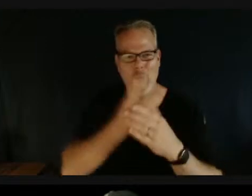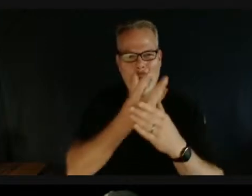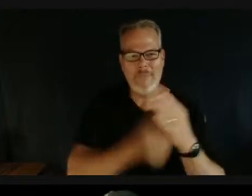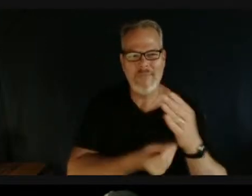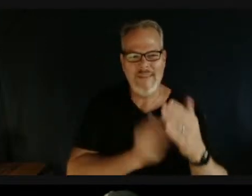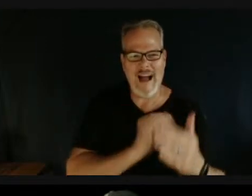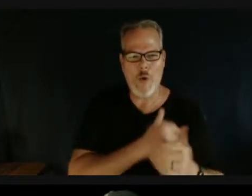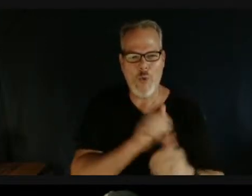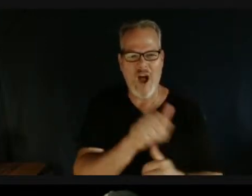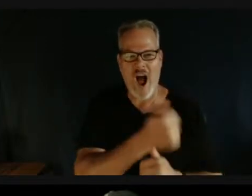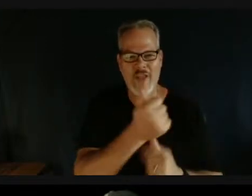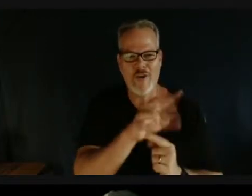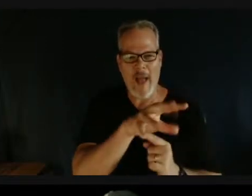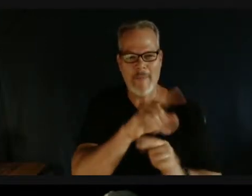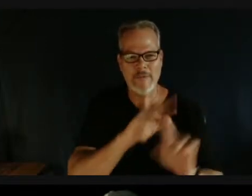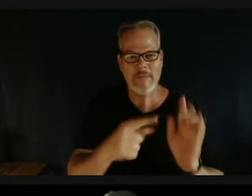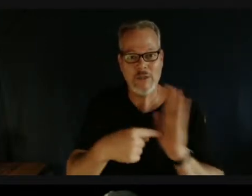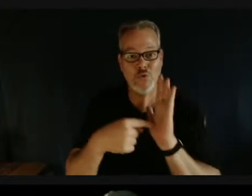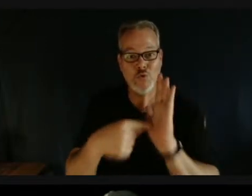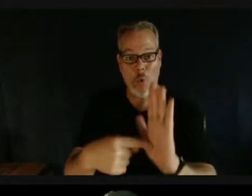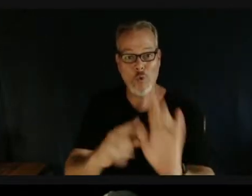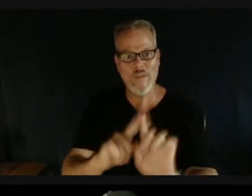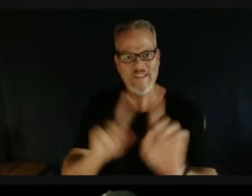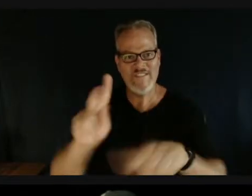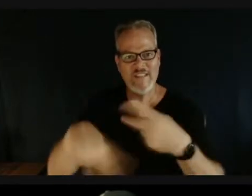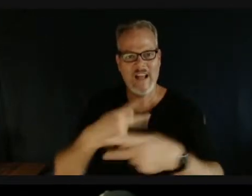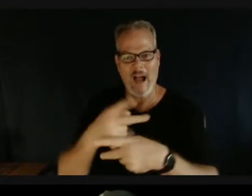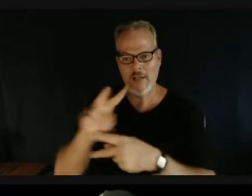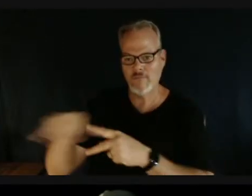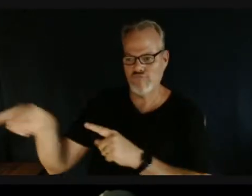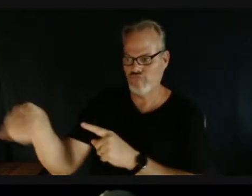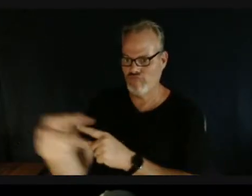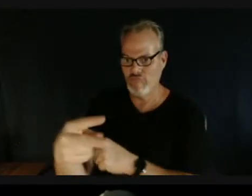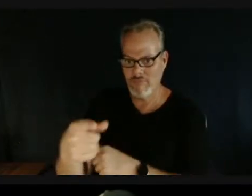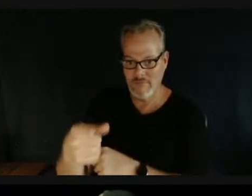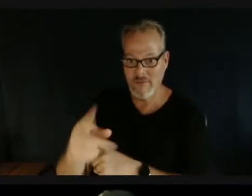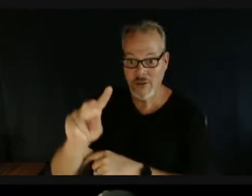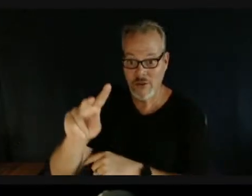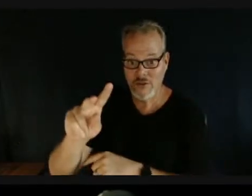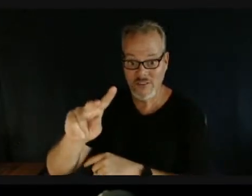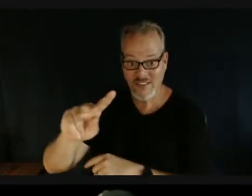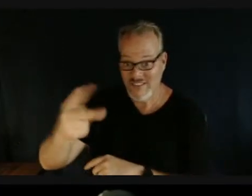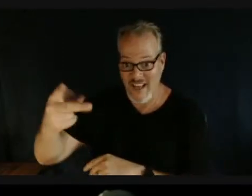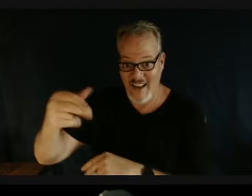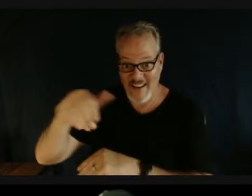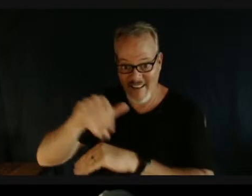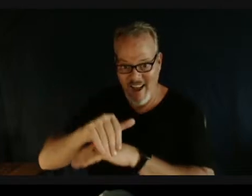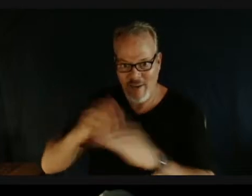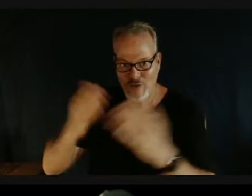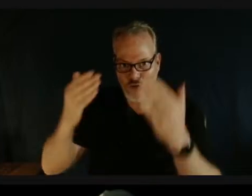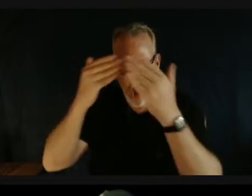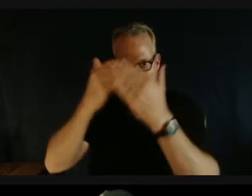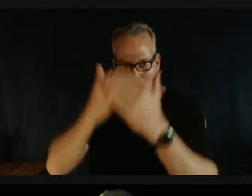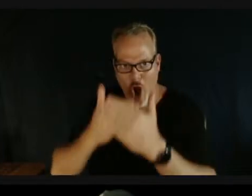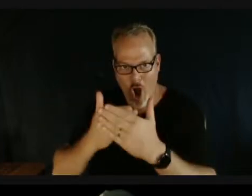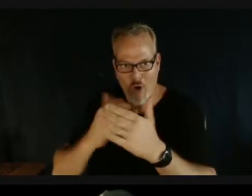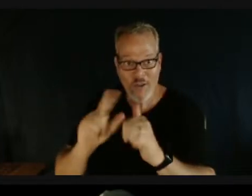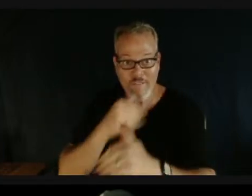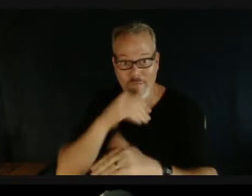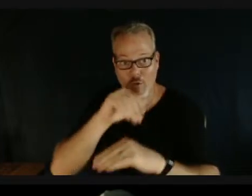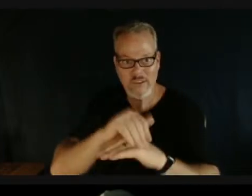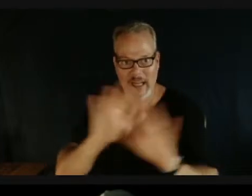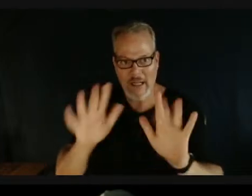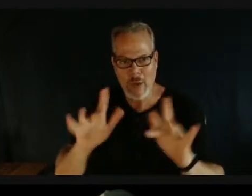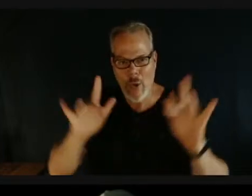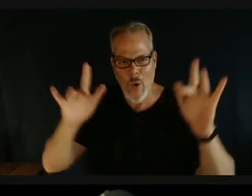a different kind of view here of eruption. Dark second night entirely, but nicely glowing first night. There's that level of